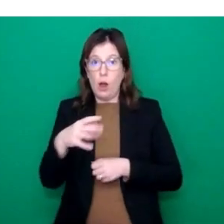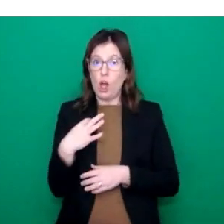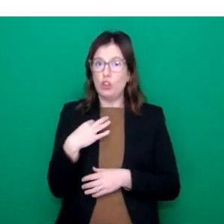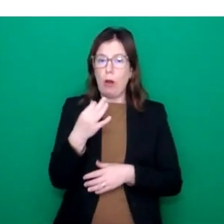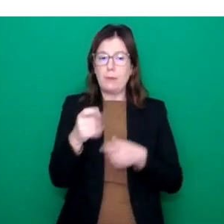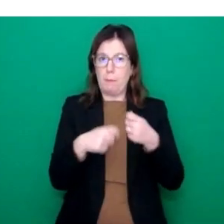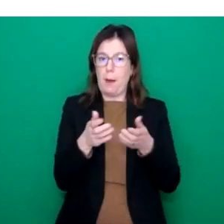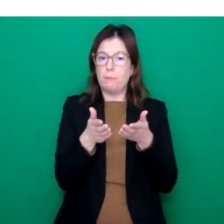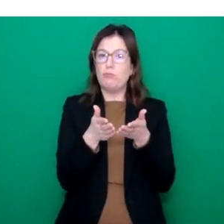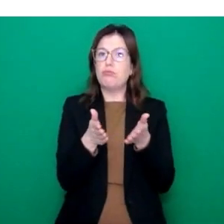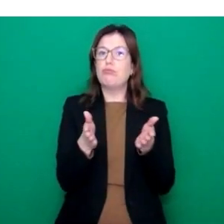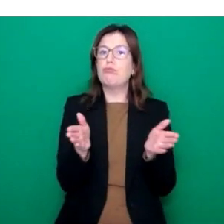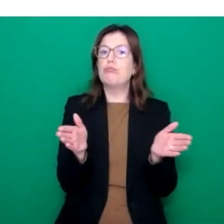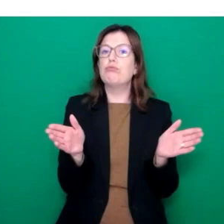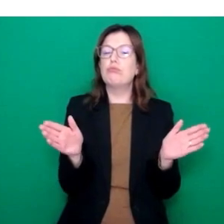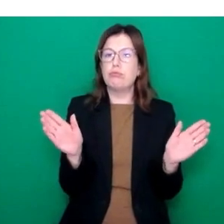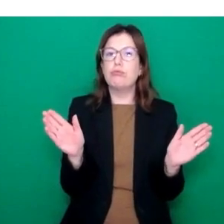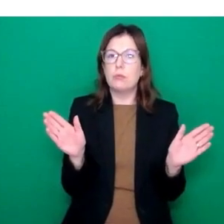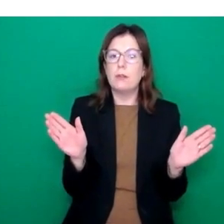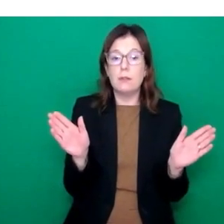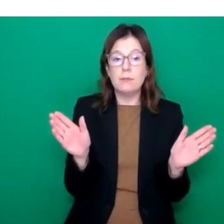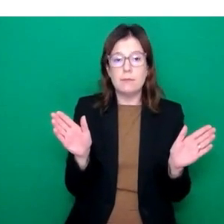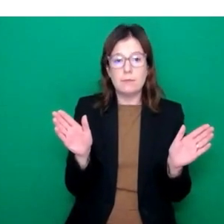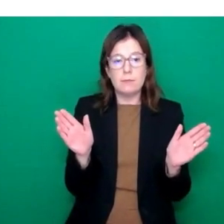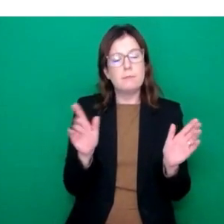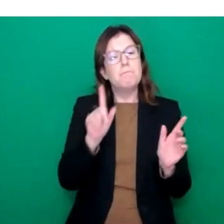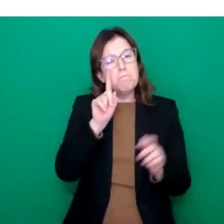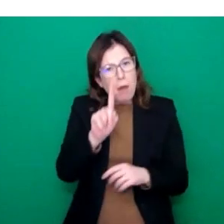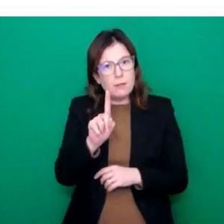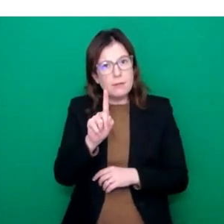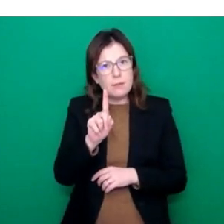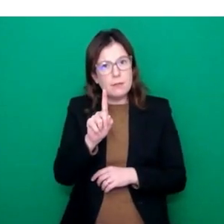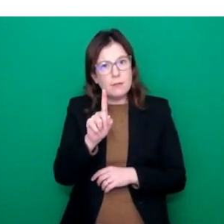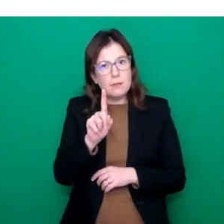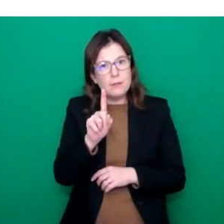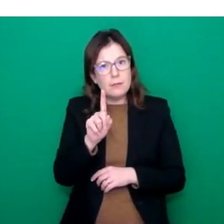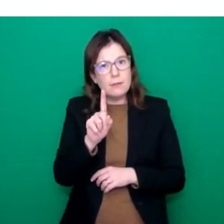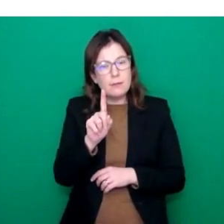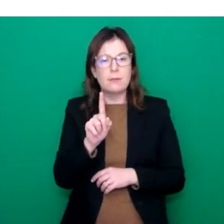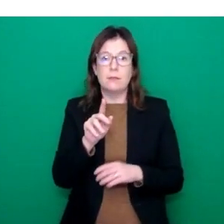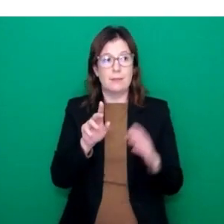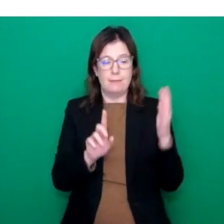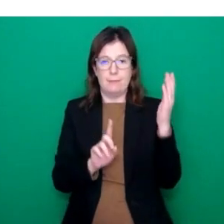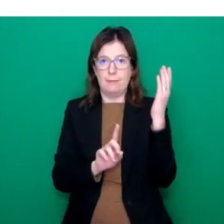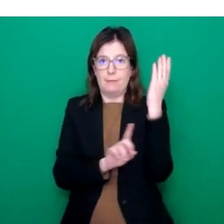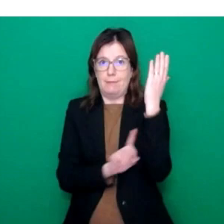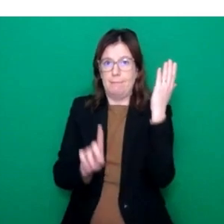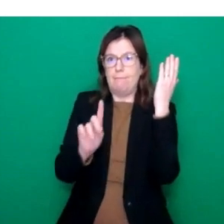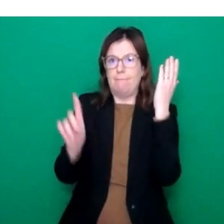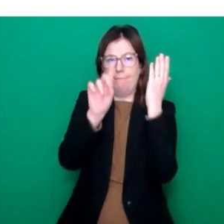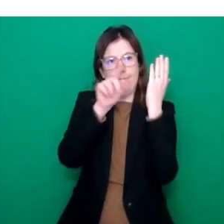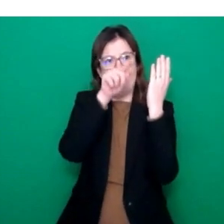of staff moving into some of those newer roles in particular, but that still hits a roadblock sometimes as people move into more senior